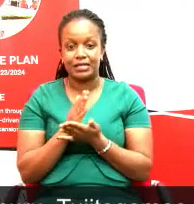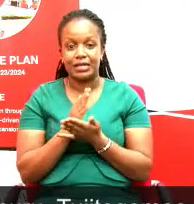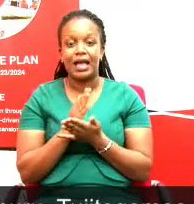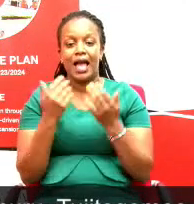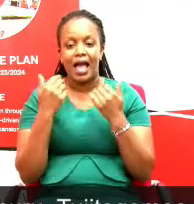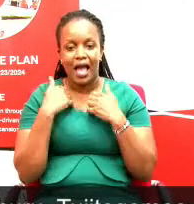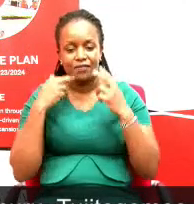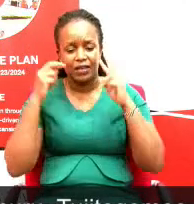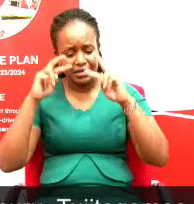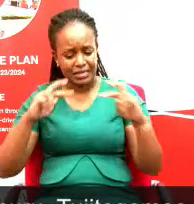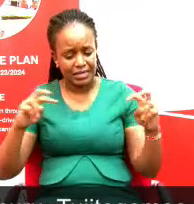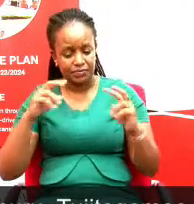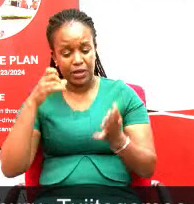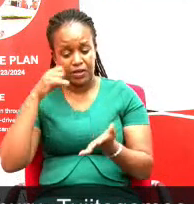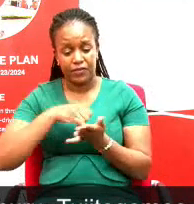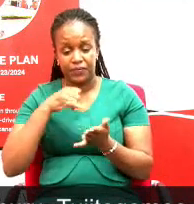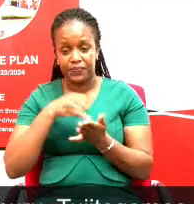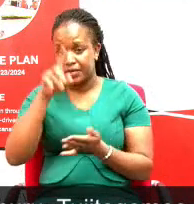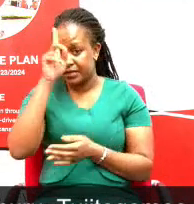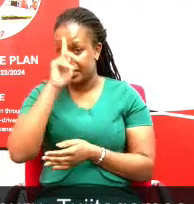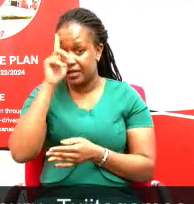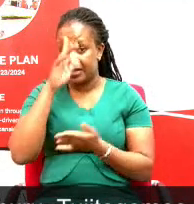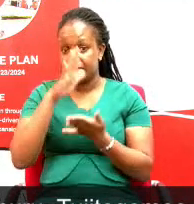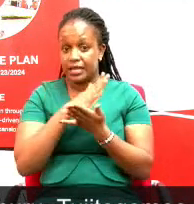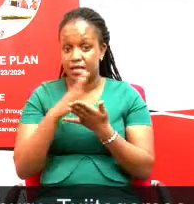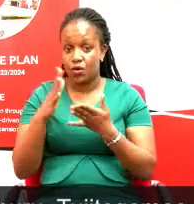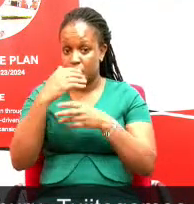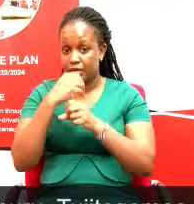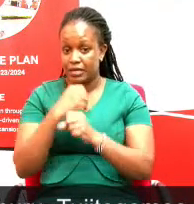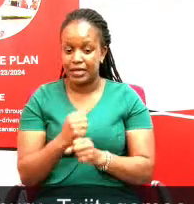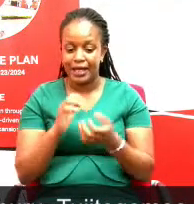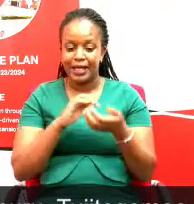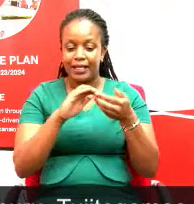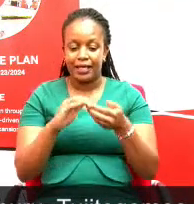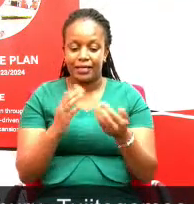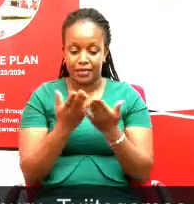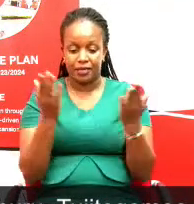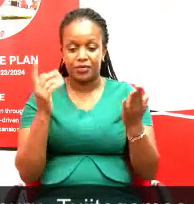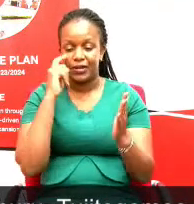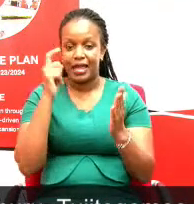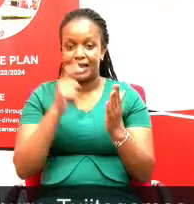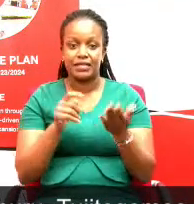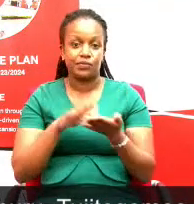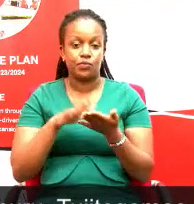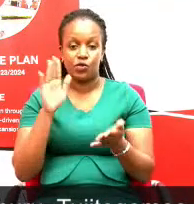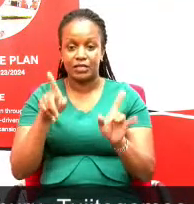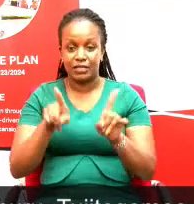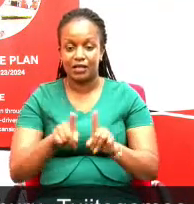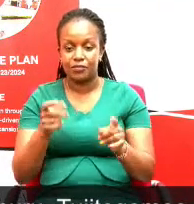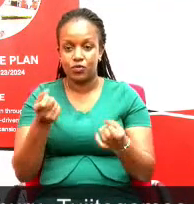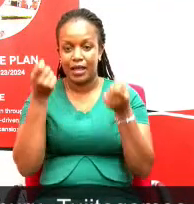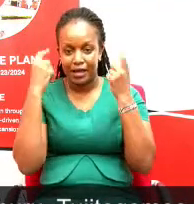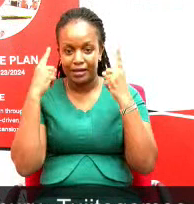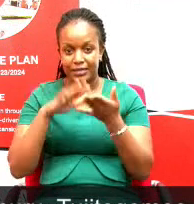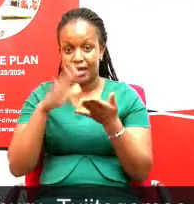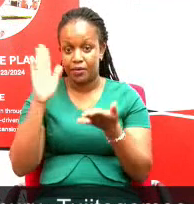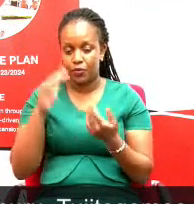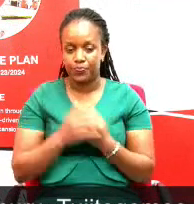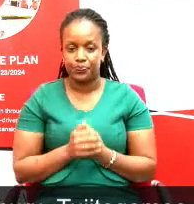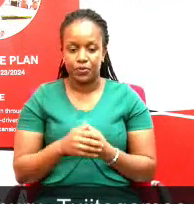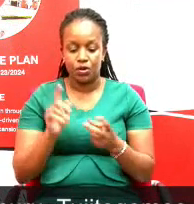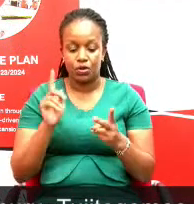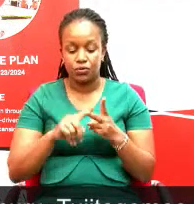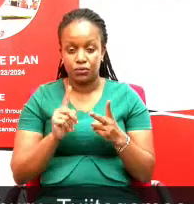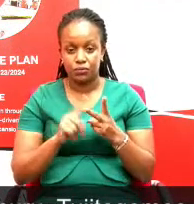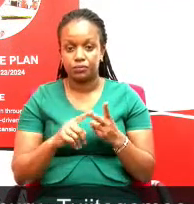by involving the critical stakeholders, engage them, and you will realize more because you'll understand more. 2, to